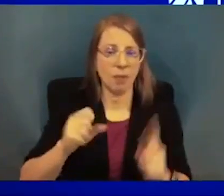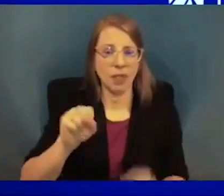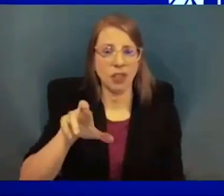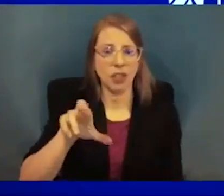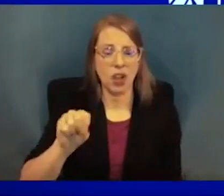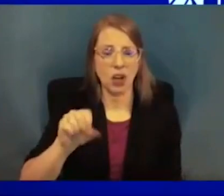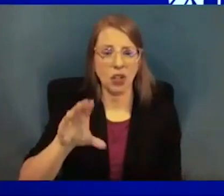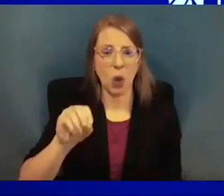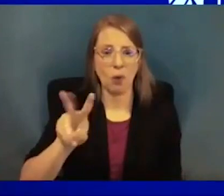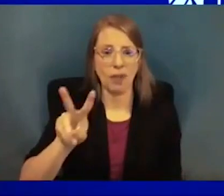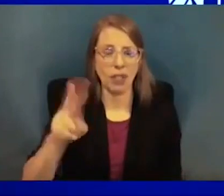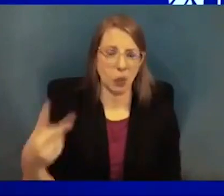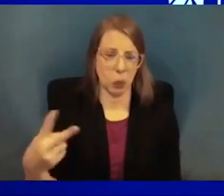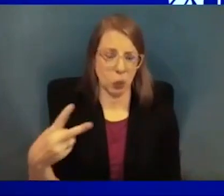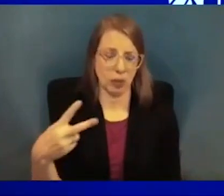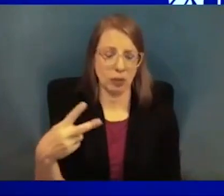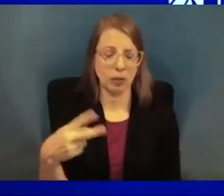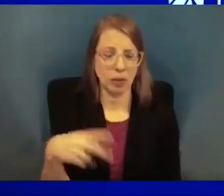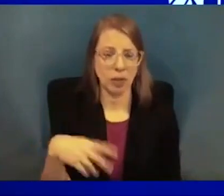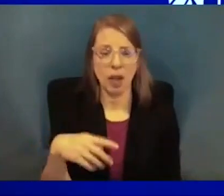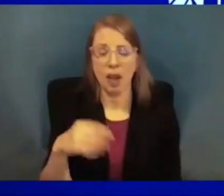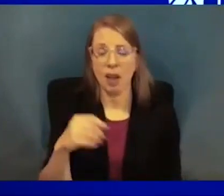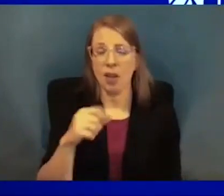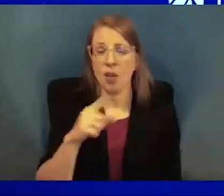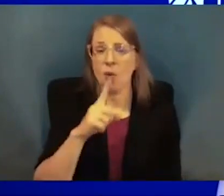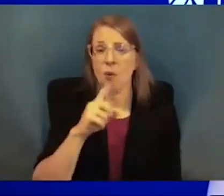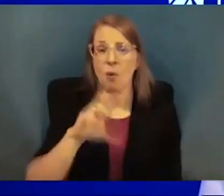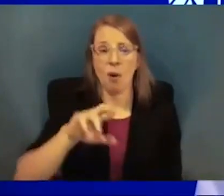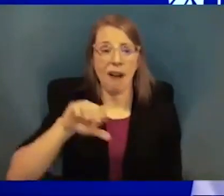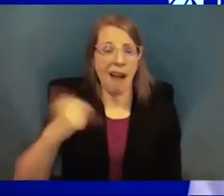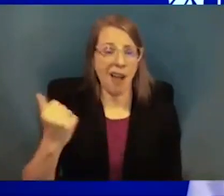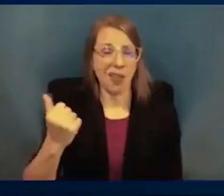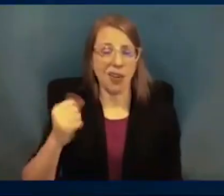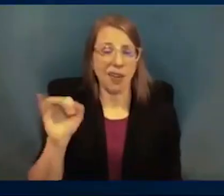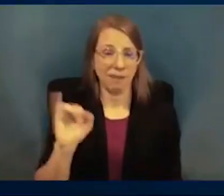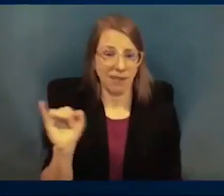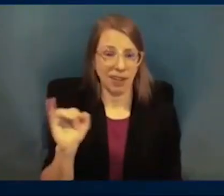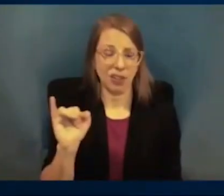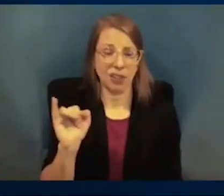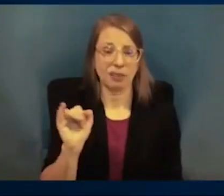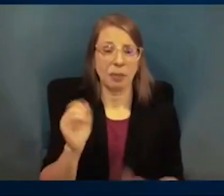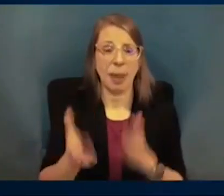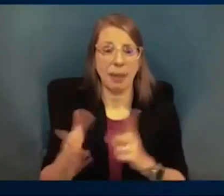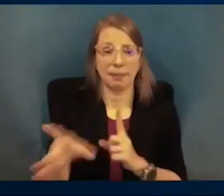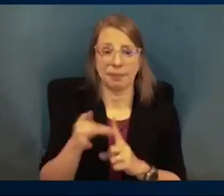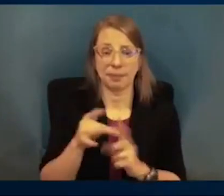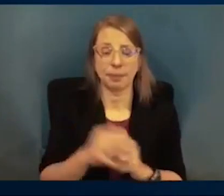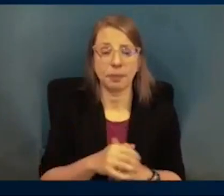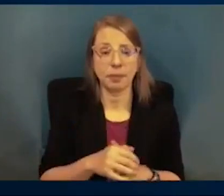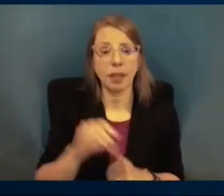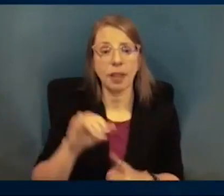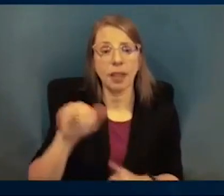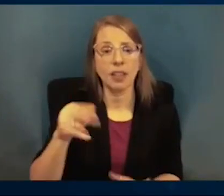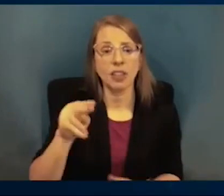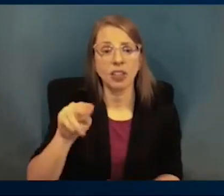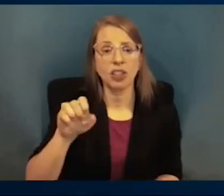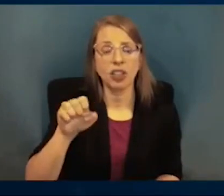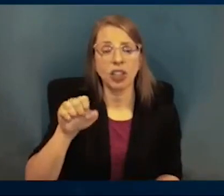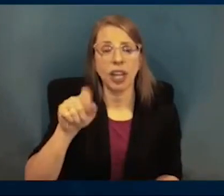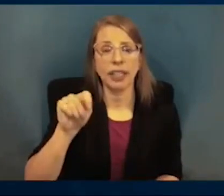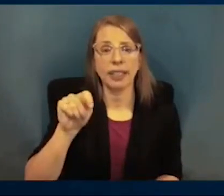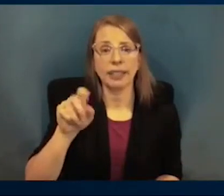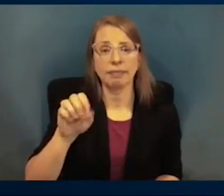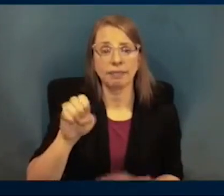to really any other infection that you'll be encountered with. Janet says, I'm so confused. Wasn't